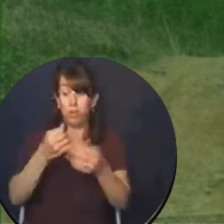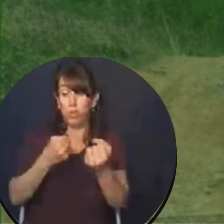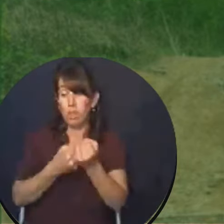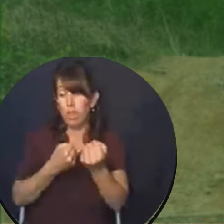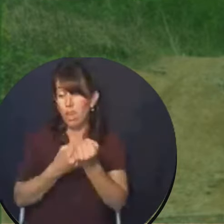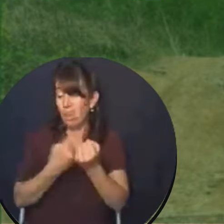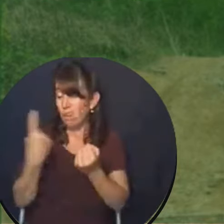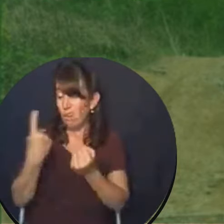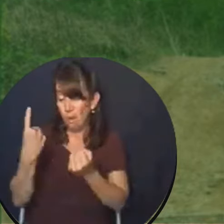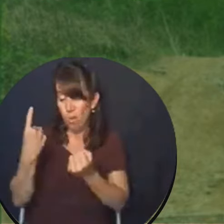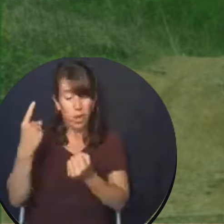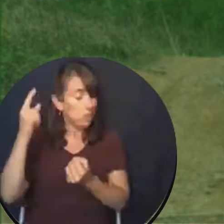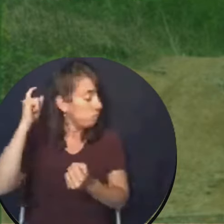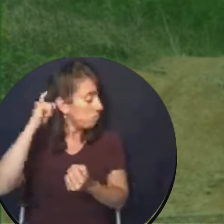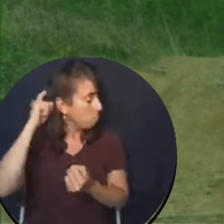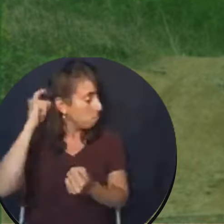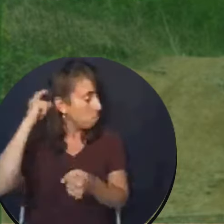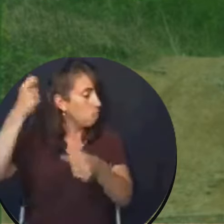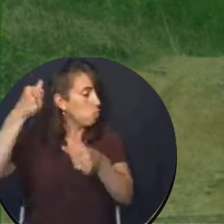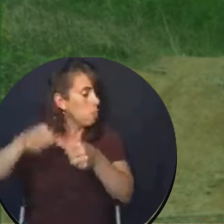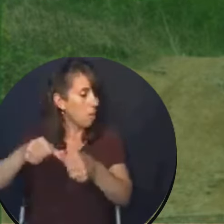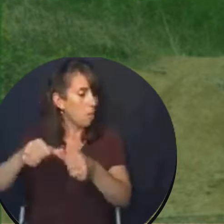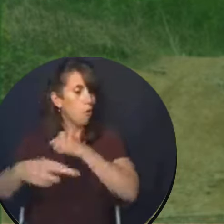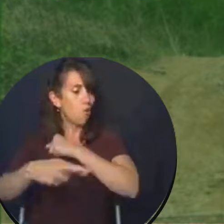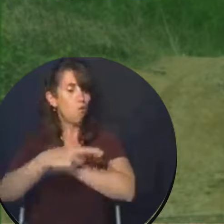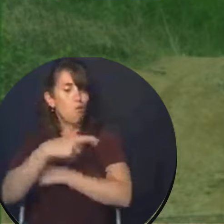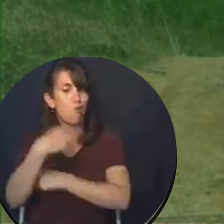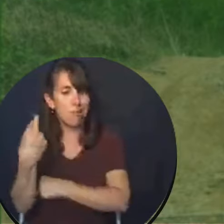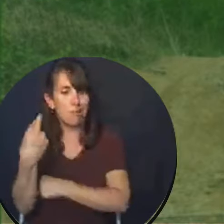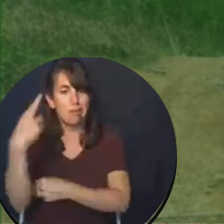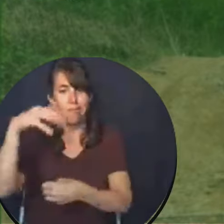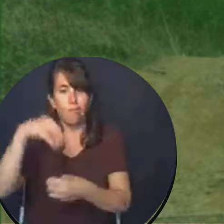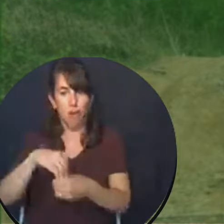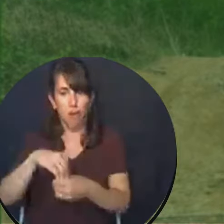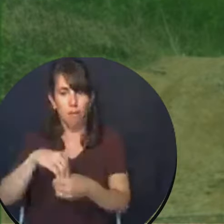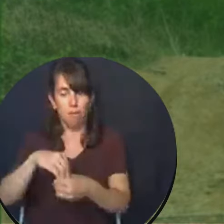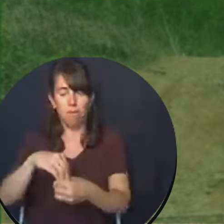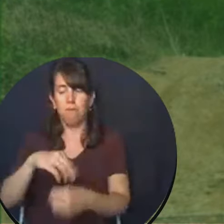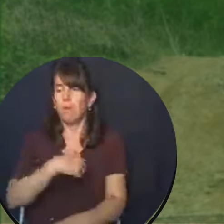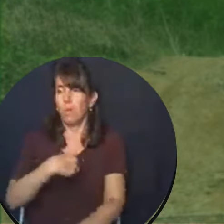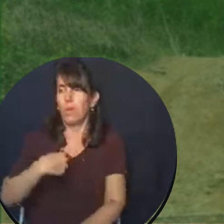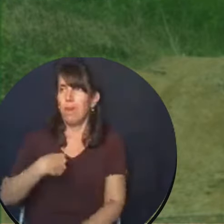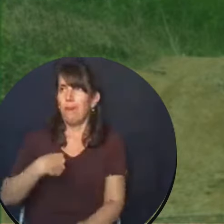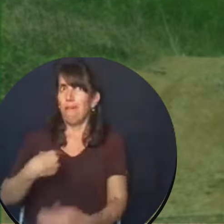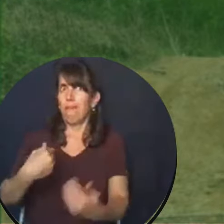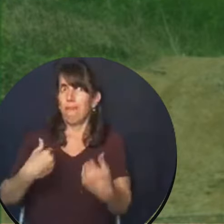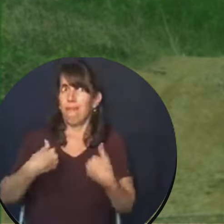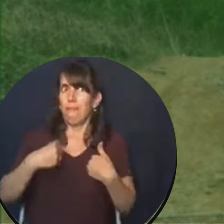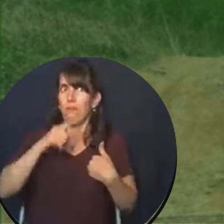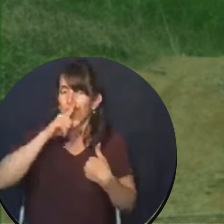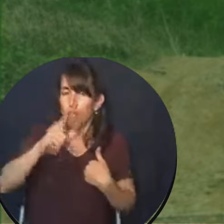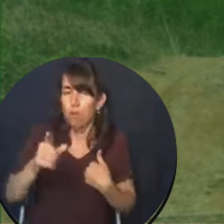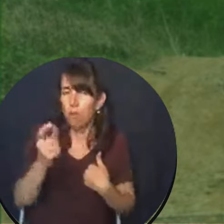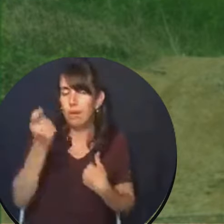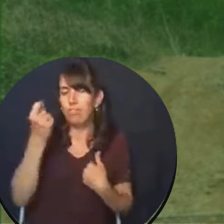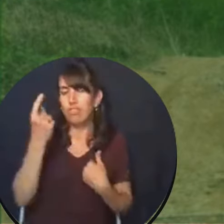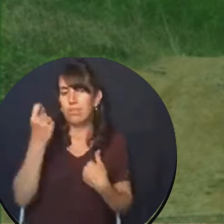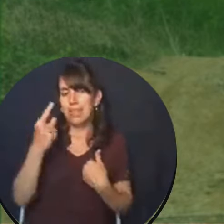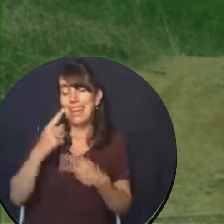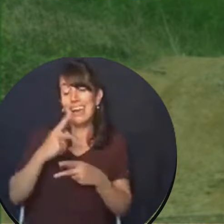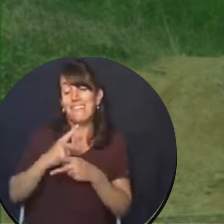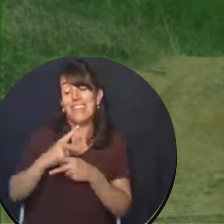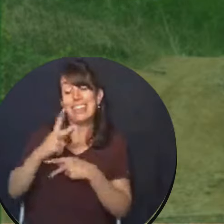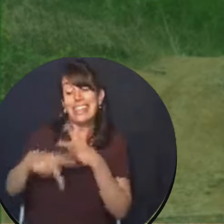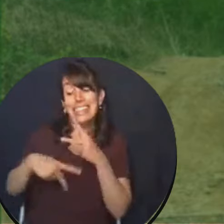of what makes us strong and able to do it is that we have a realistic understanding of the risks that we might take, right?